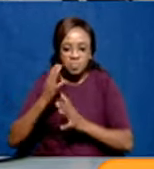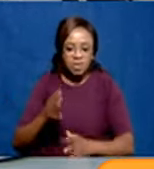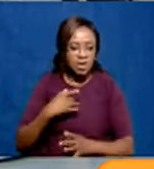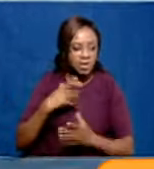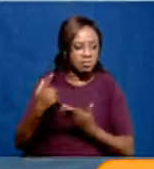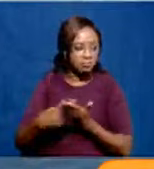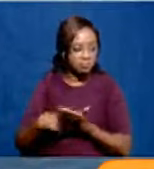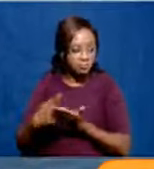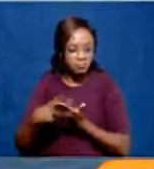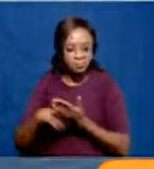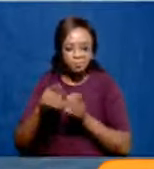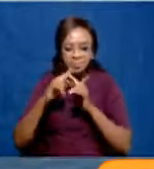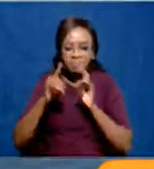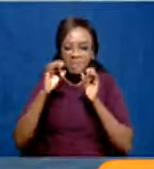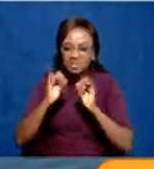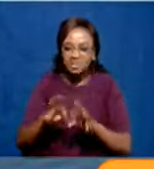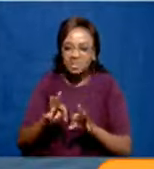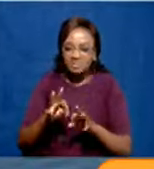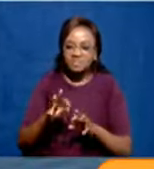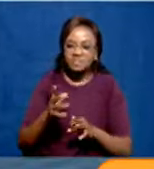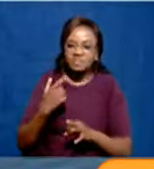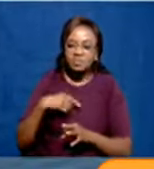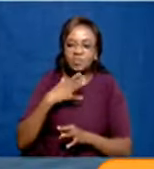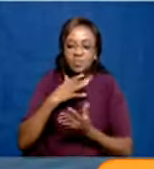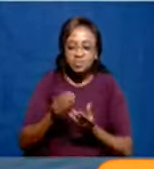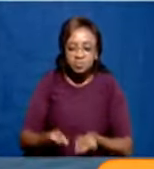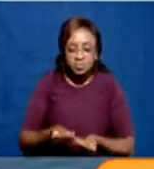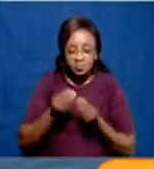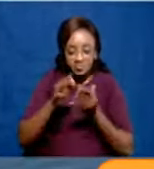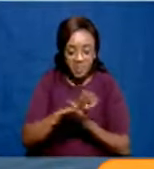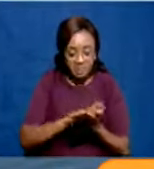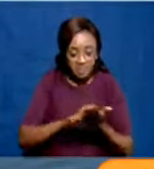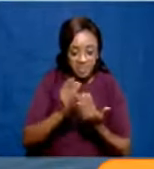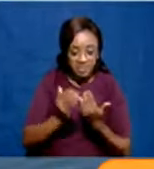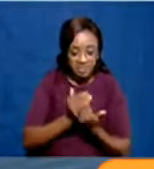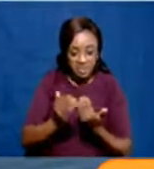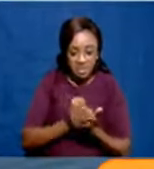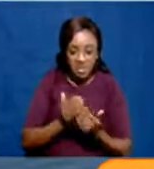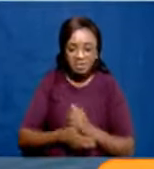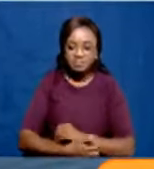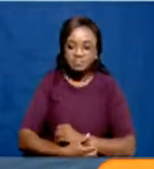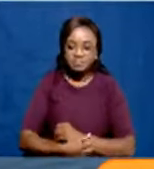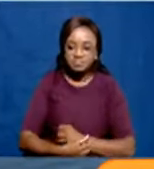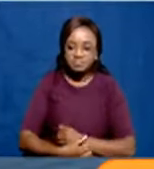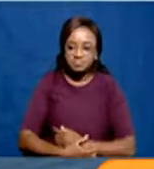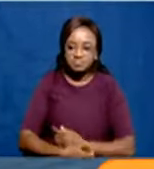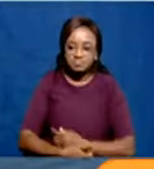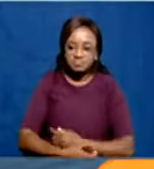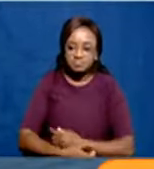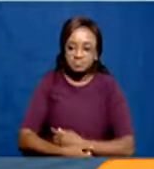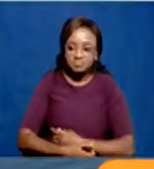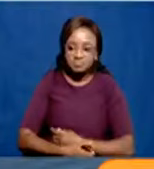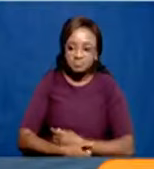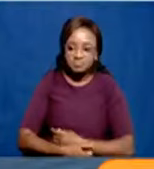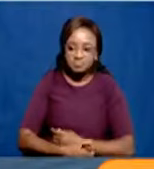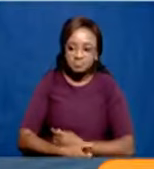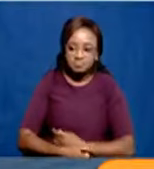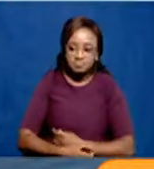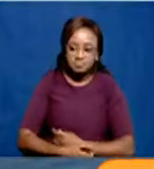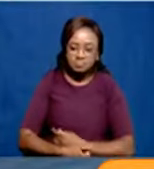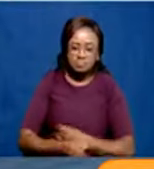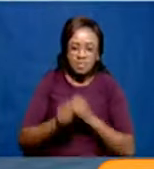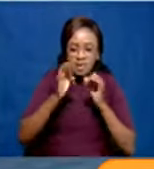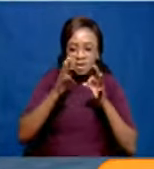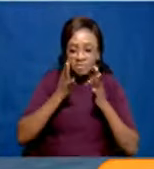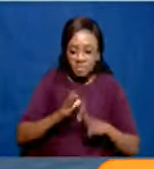for example, we have got this basic care, which is being provided, and I'll call it basic, but as far as I'm concerned, it should be comprehensive. Mm-hmm. If somebody